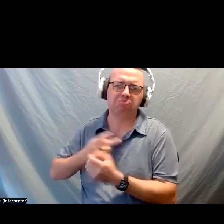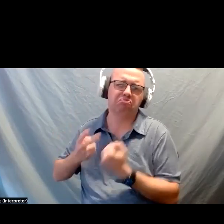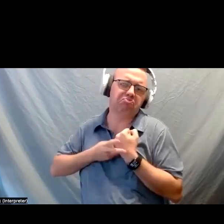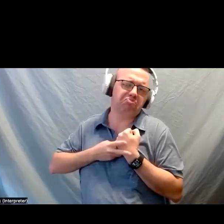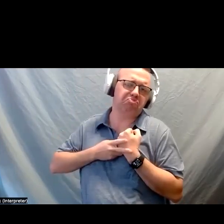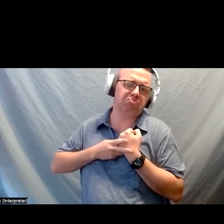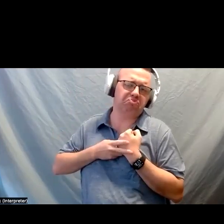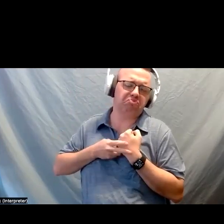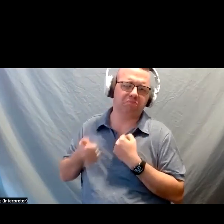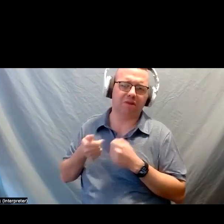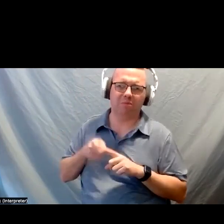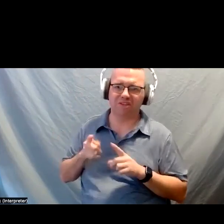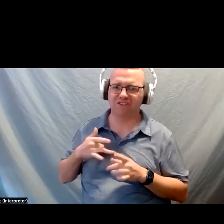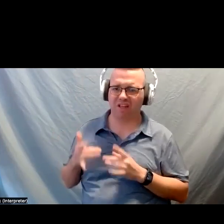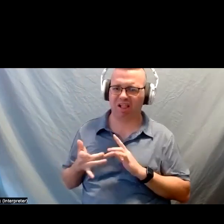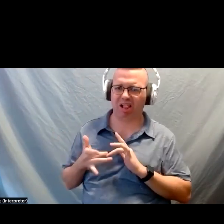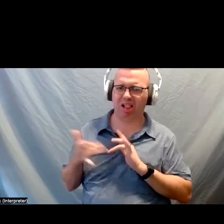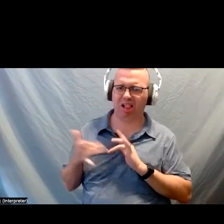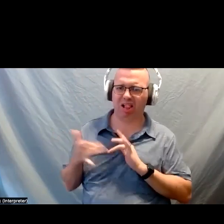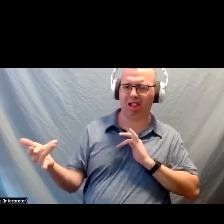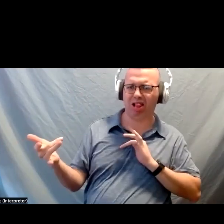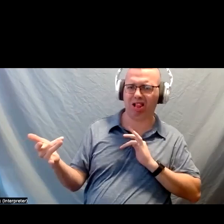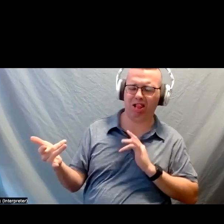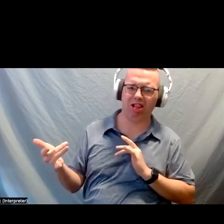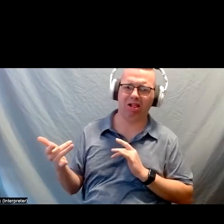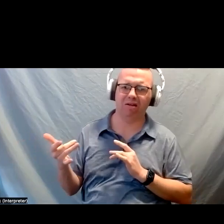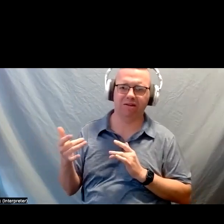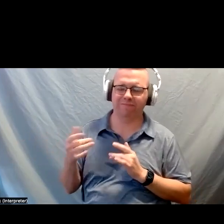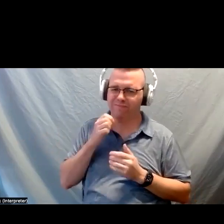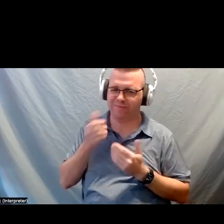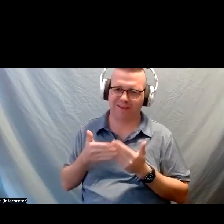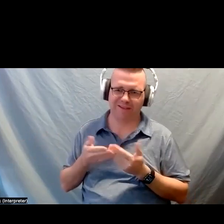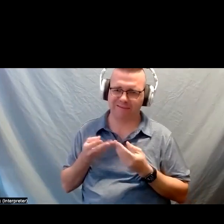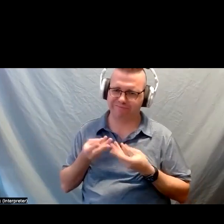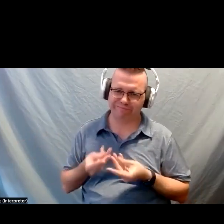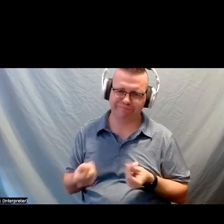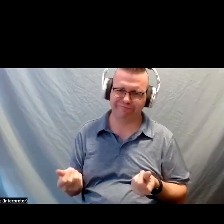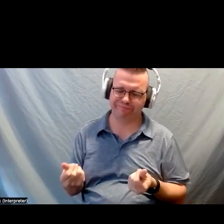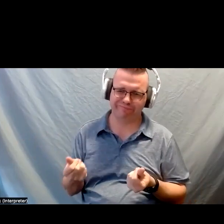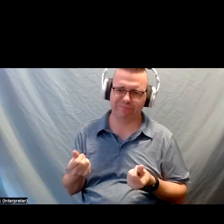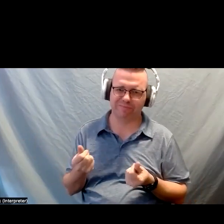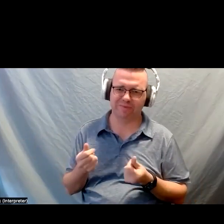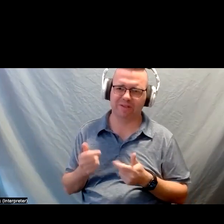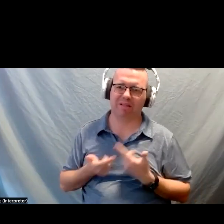felt abandoned. And there's no easy resolution, of course. It takes a lifetime of,